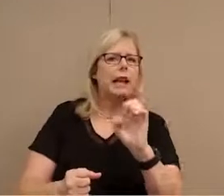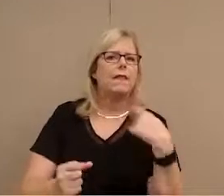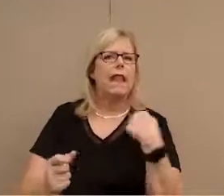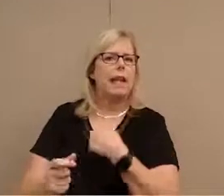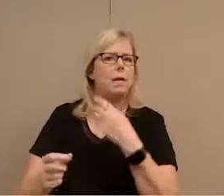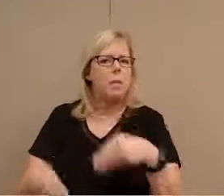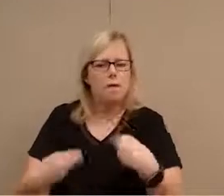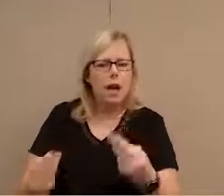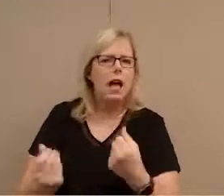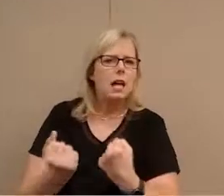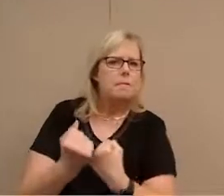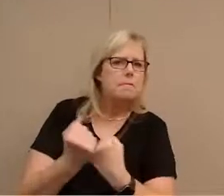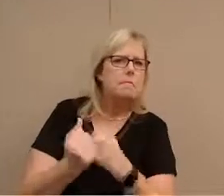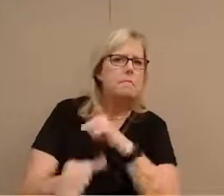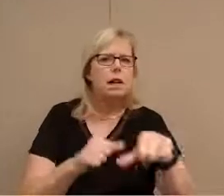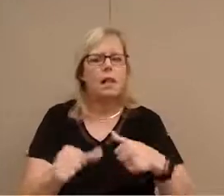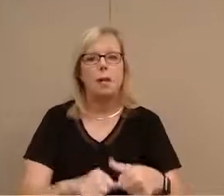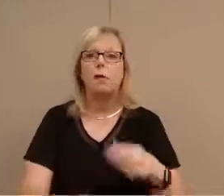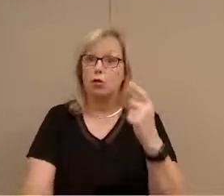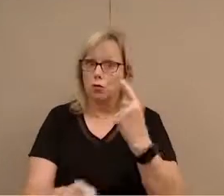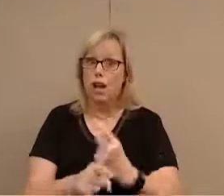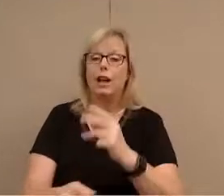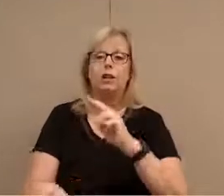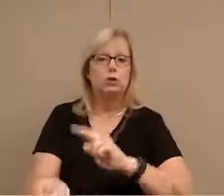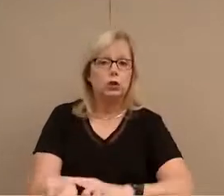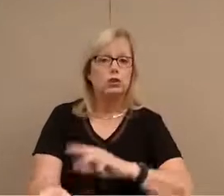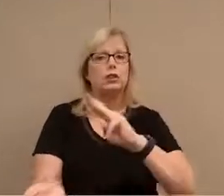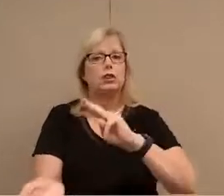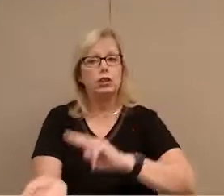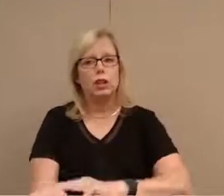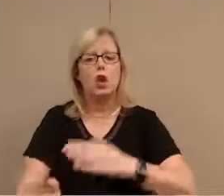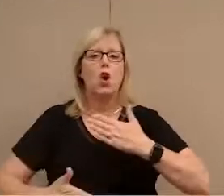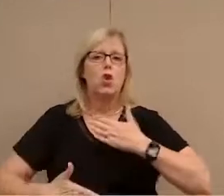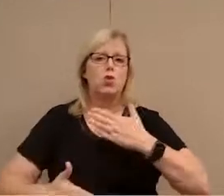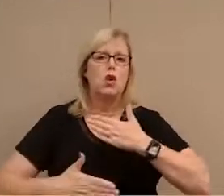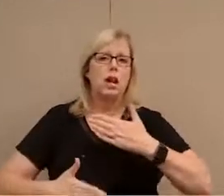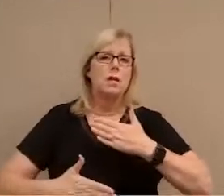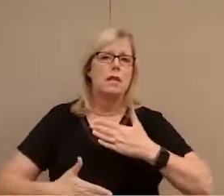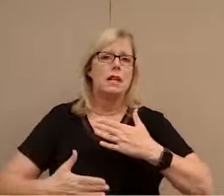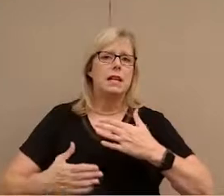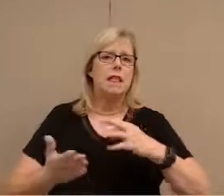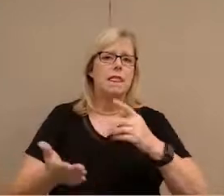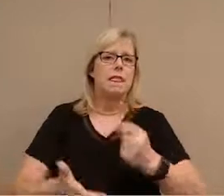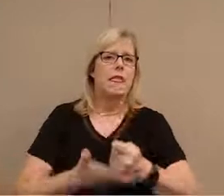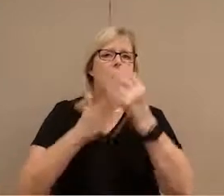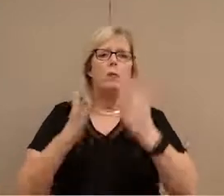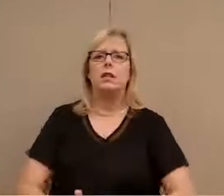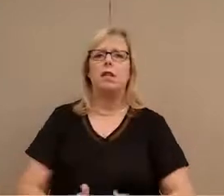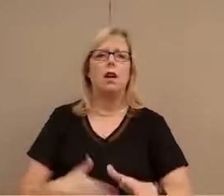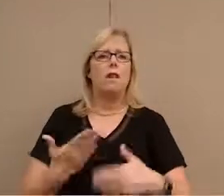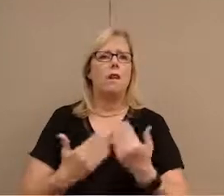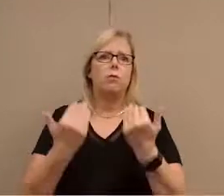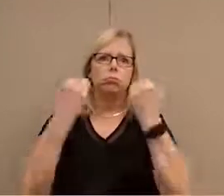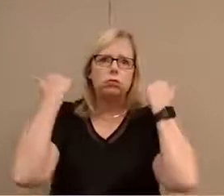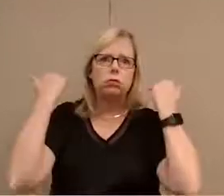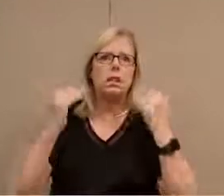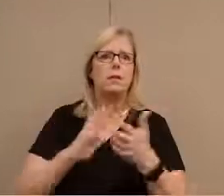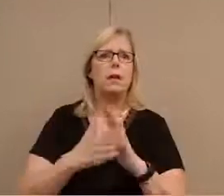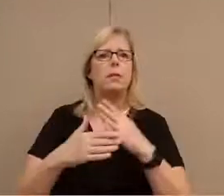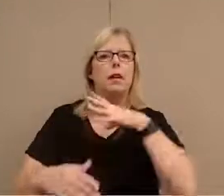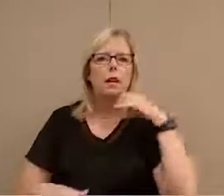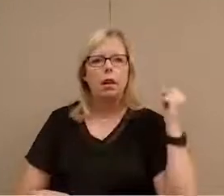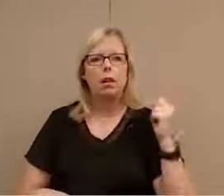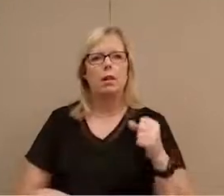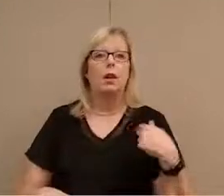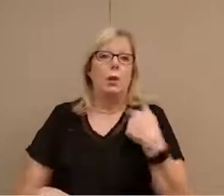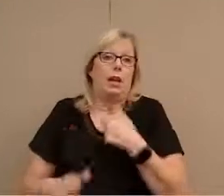provided. But you're right. Nurses, physicians, respiratory therapists, the techs, we get fatigued and we get tired.